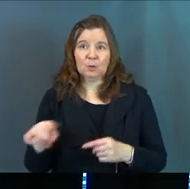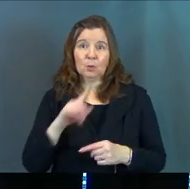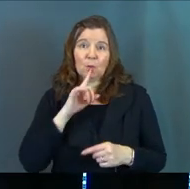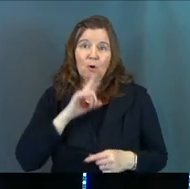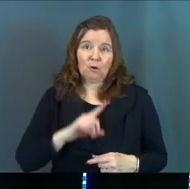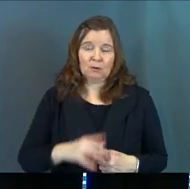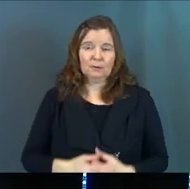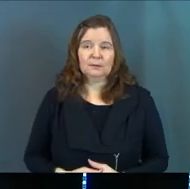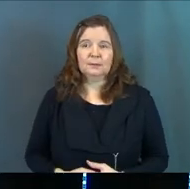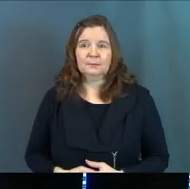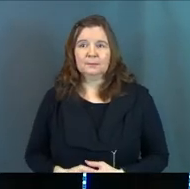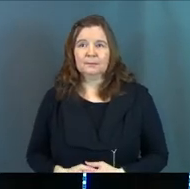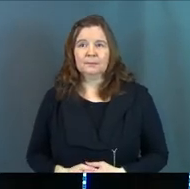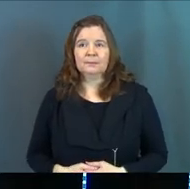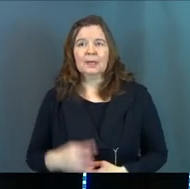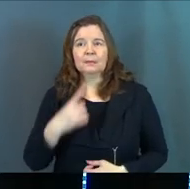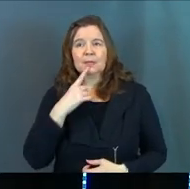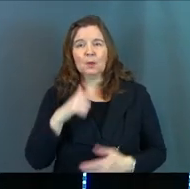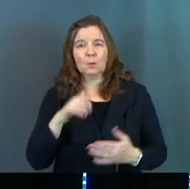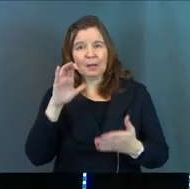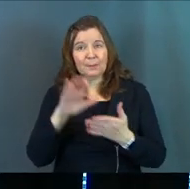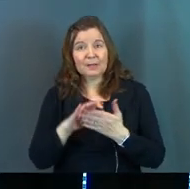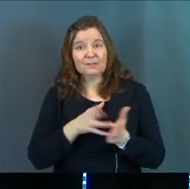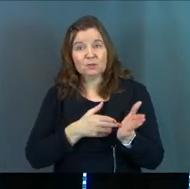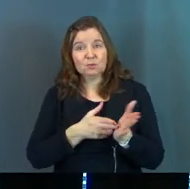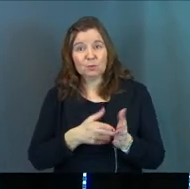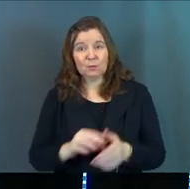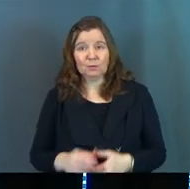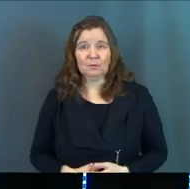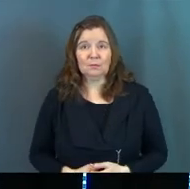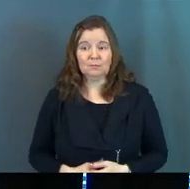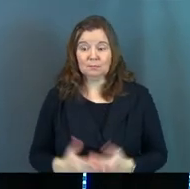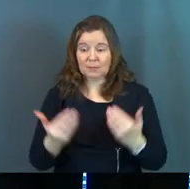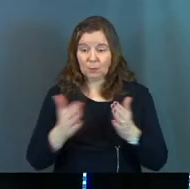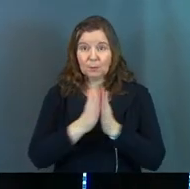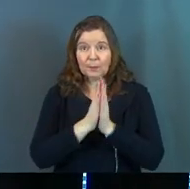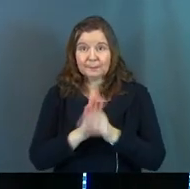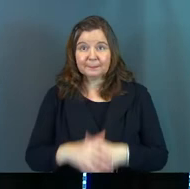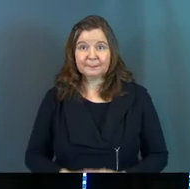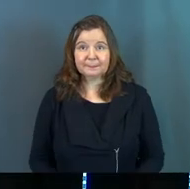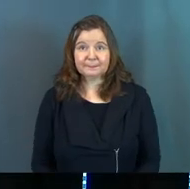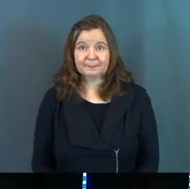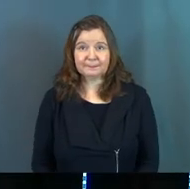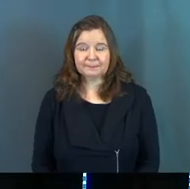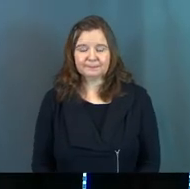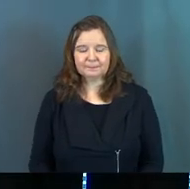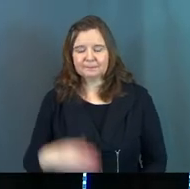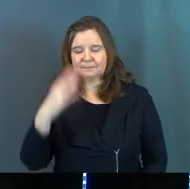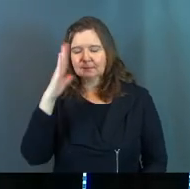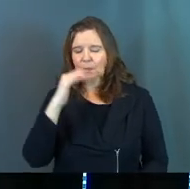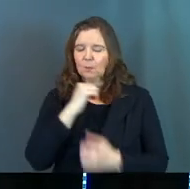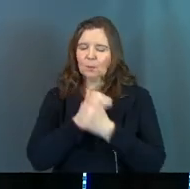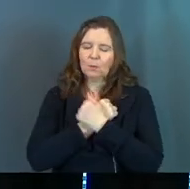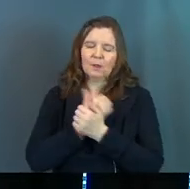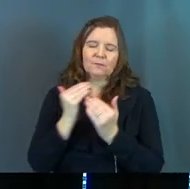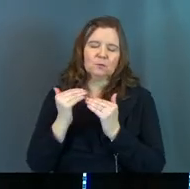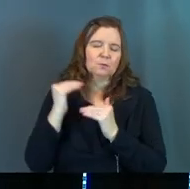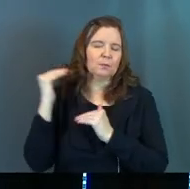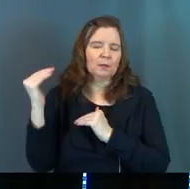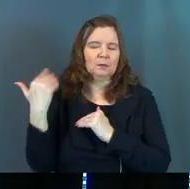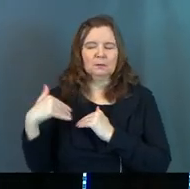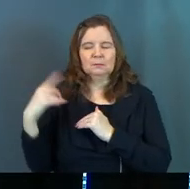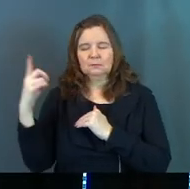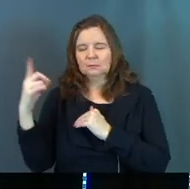those who are. I'm telling you what I believe is the truth. Can we pray? God, we love you so